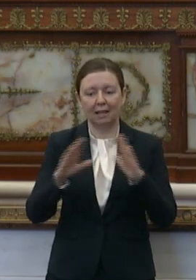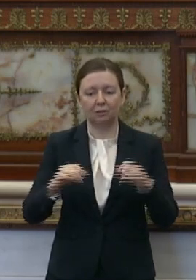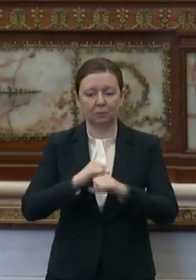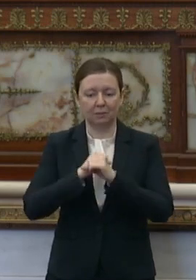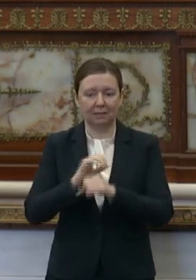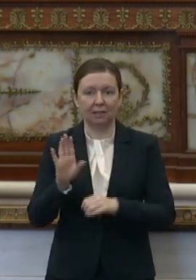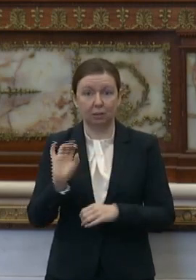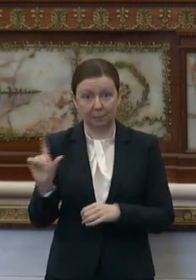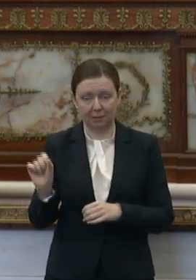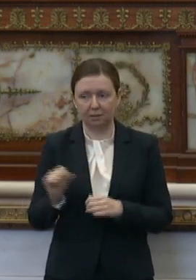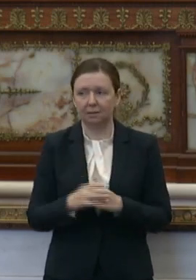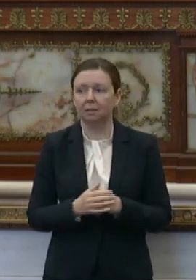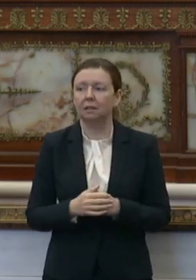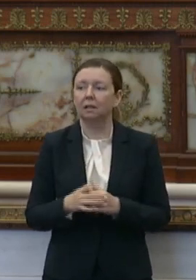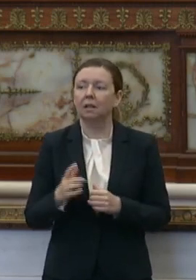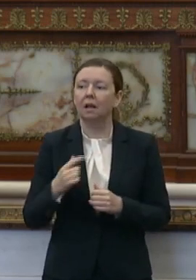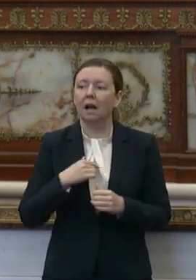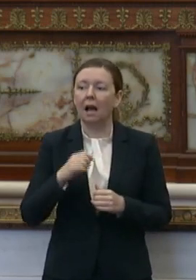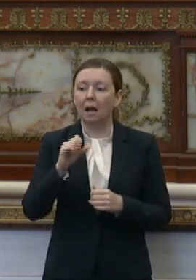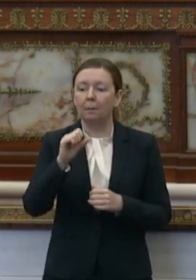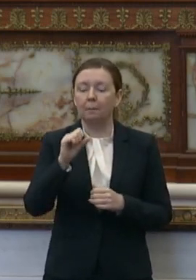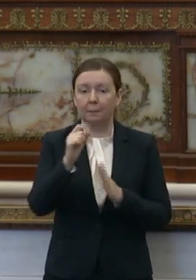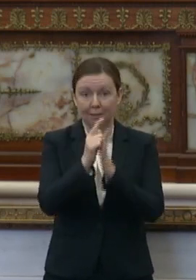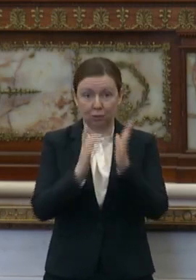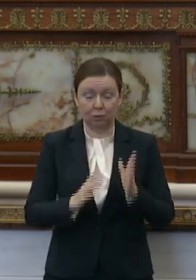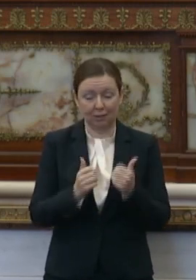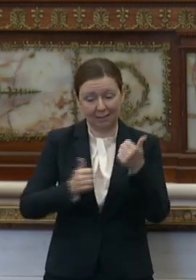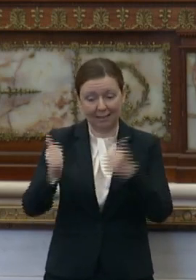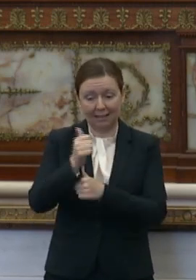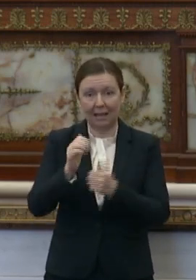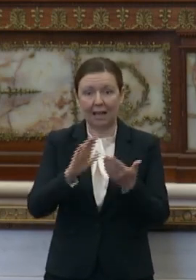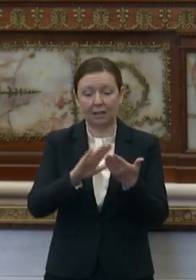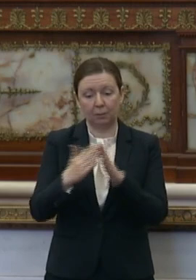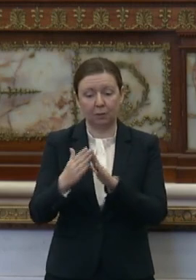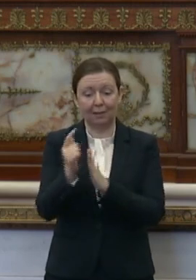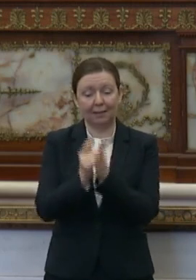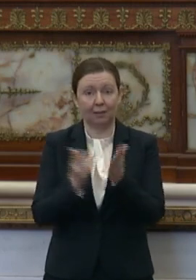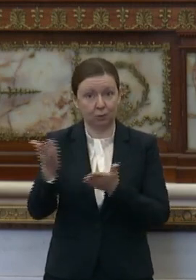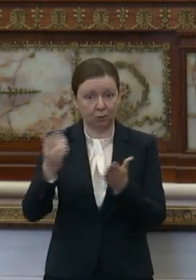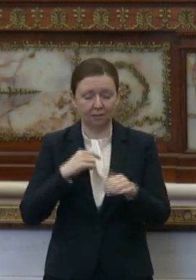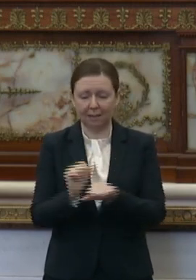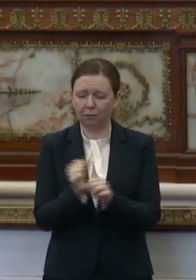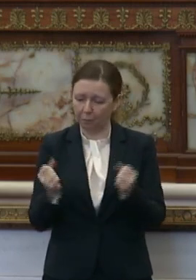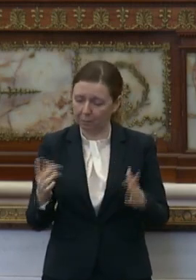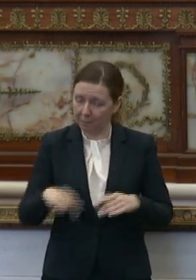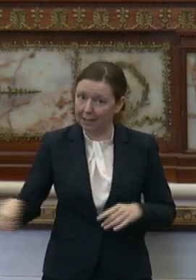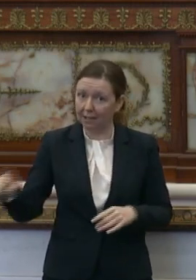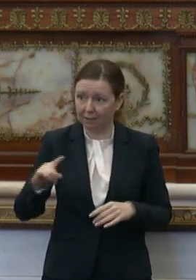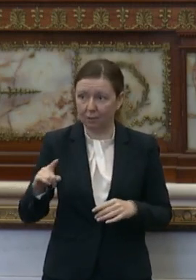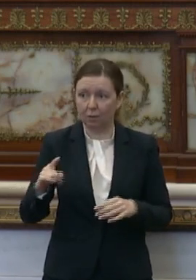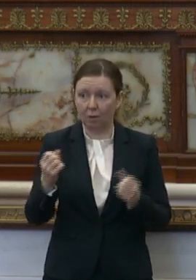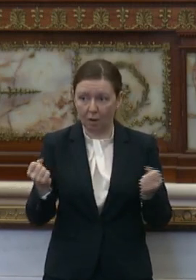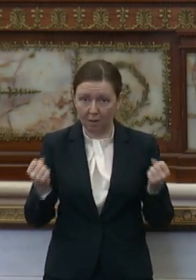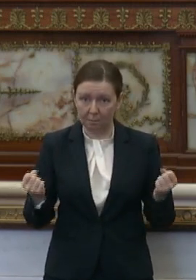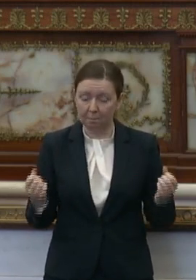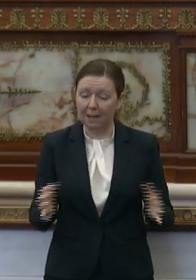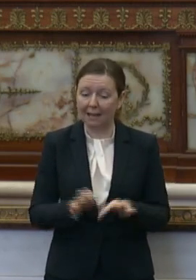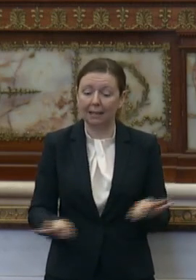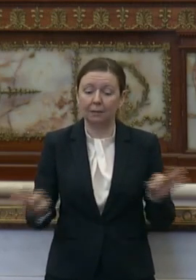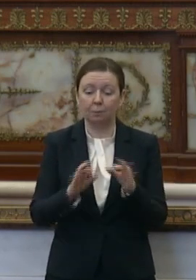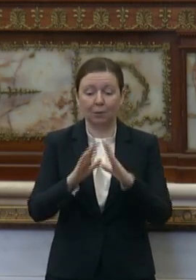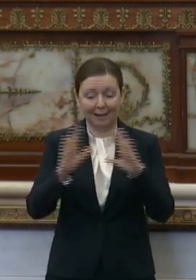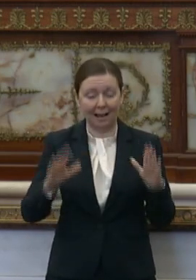final passage. I'm a senior attorney at Community Legal Services, and I've worked with many of you on many important